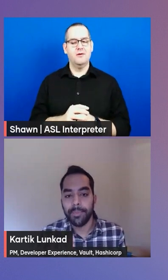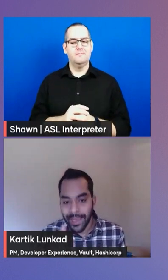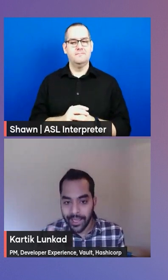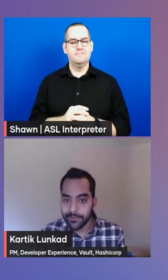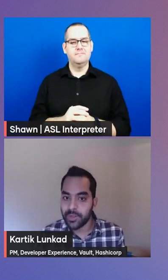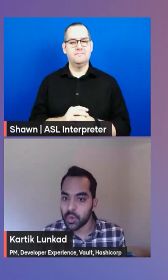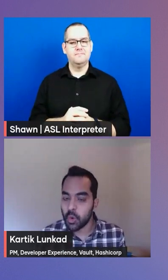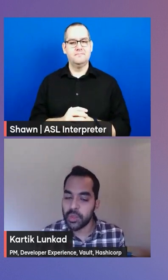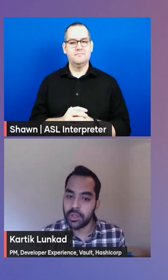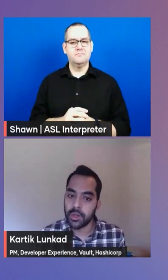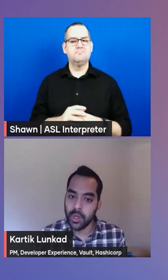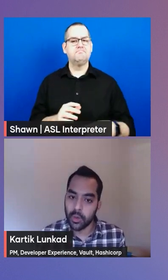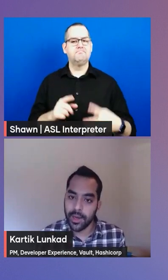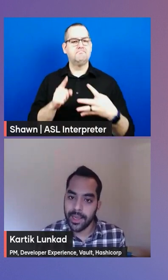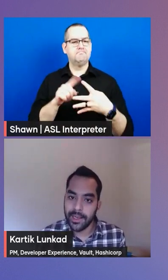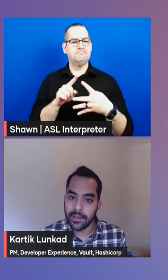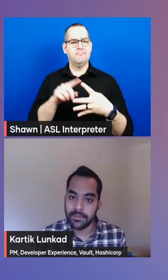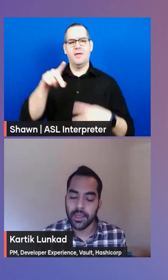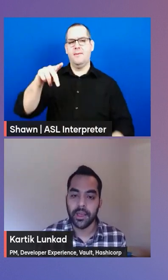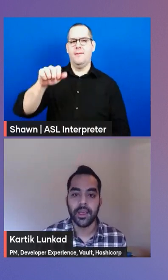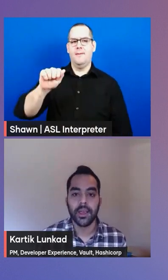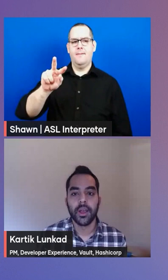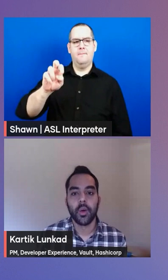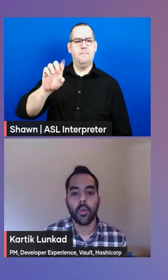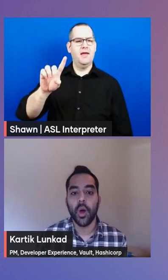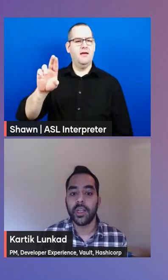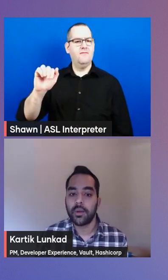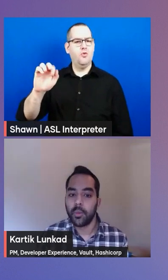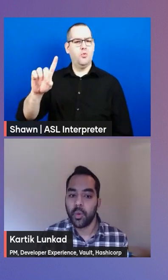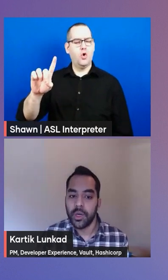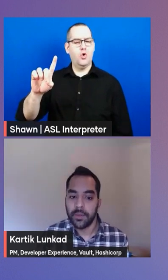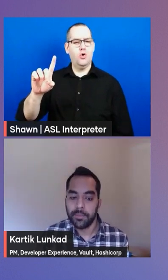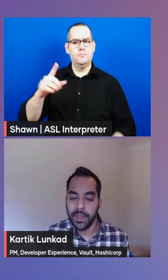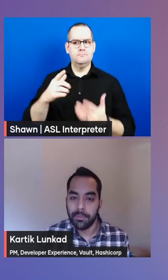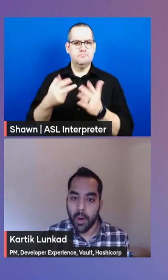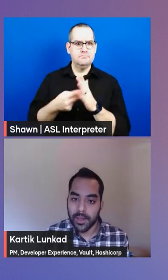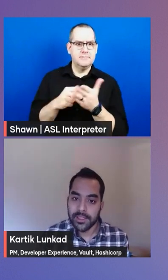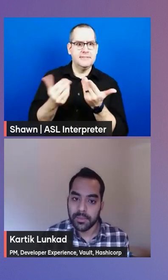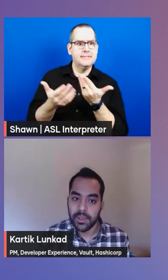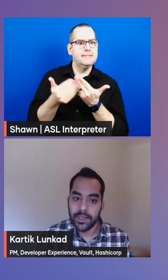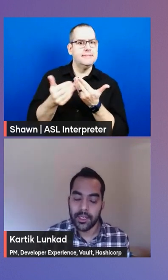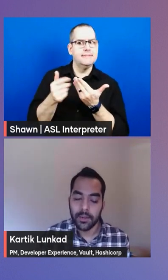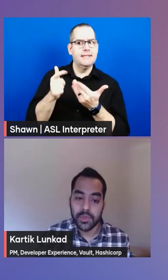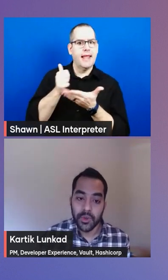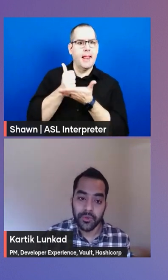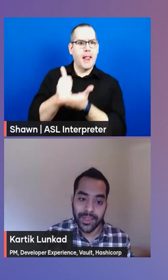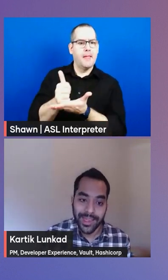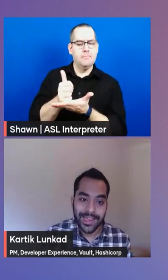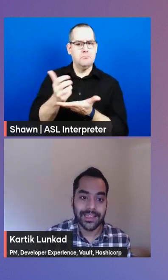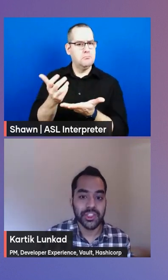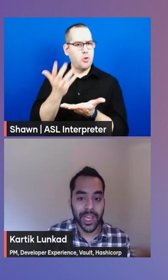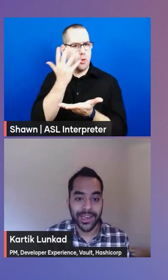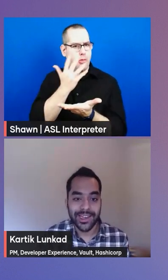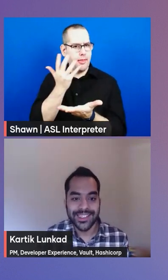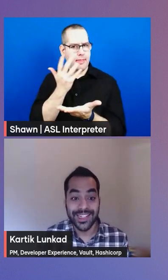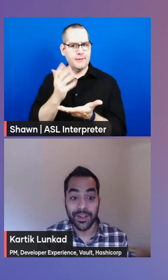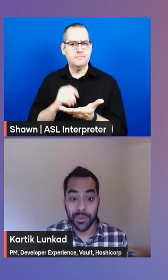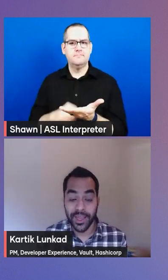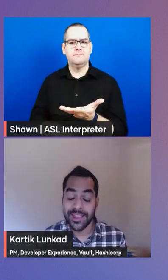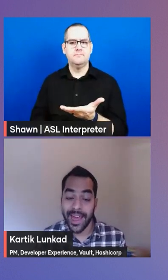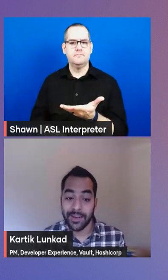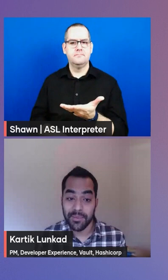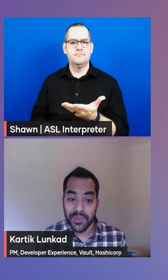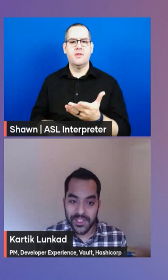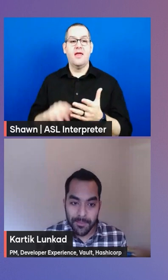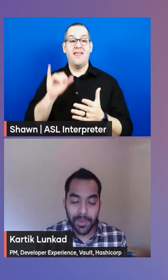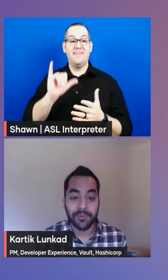a paved road could look like, what would be possible in terms of killing the checklist in a